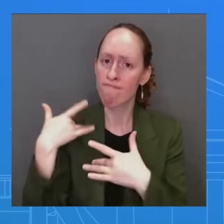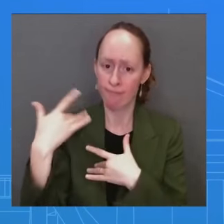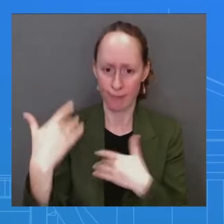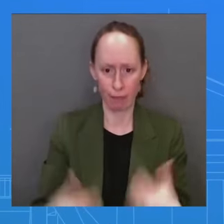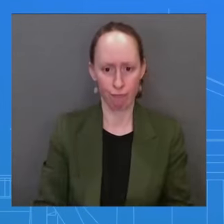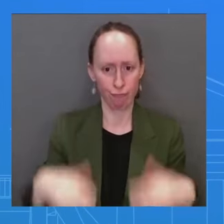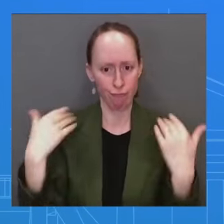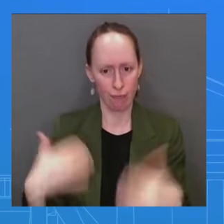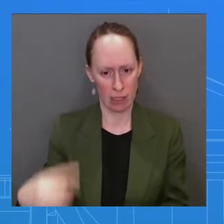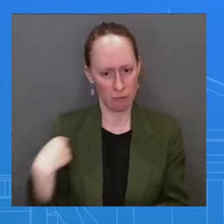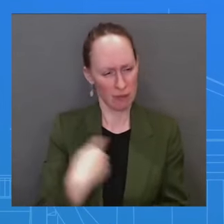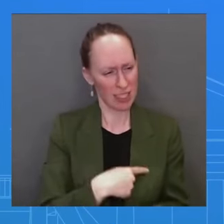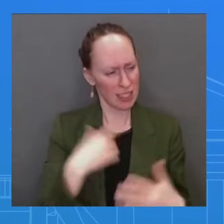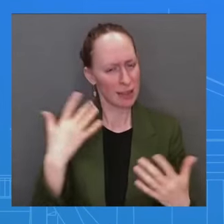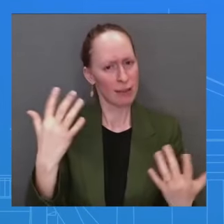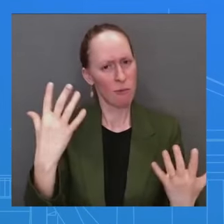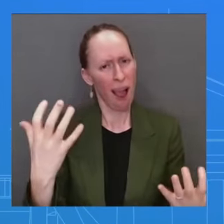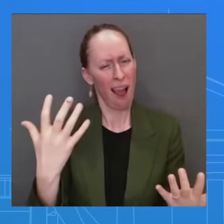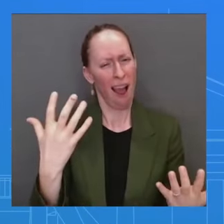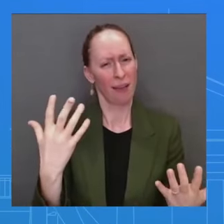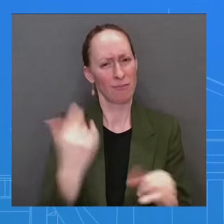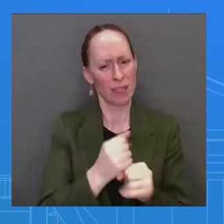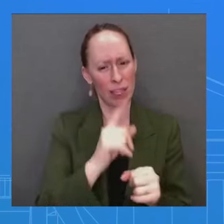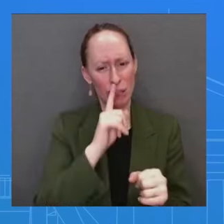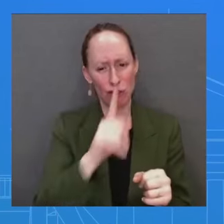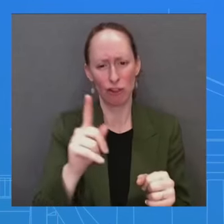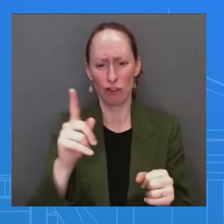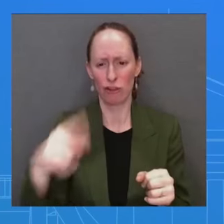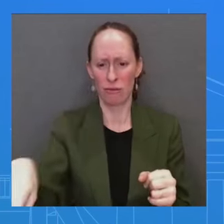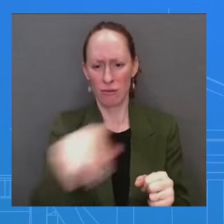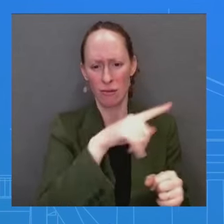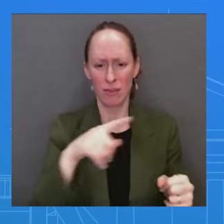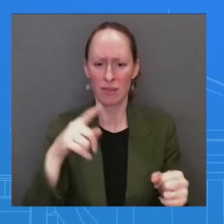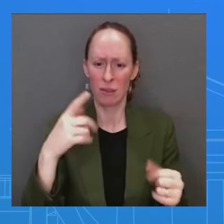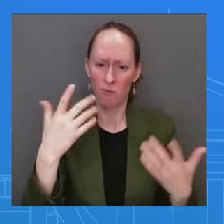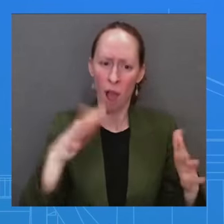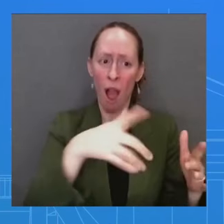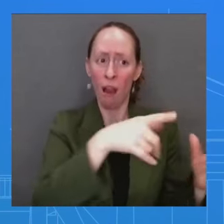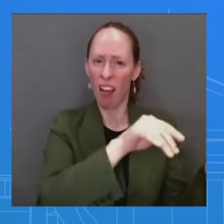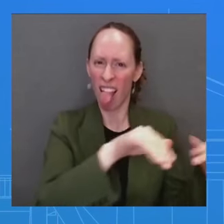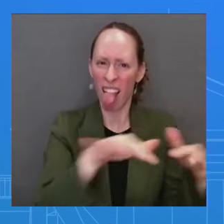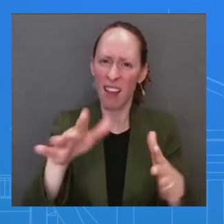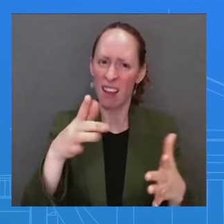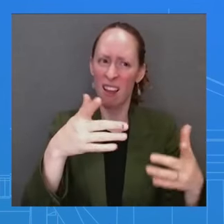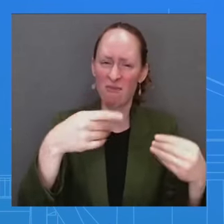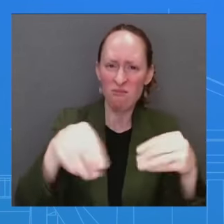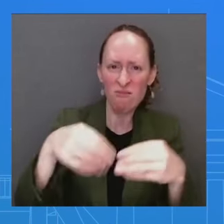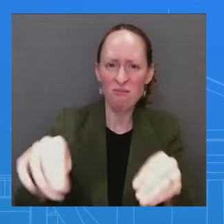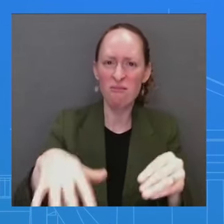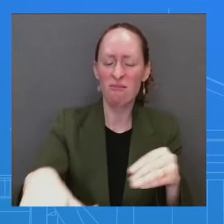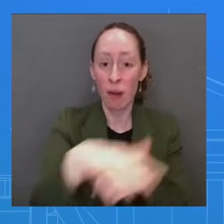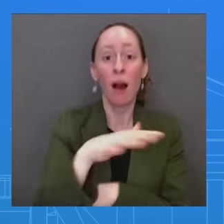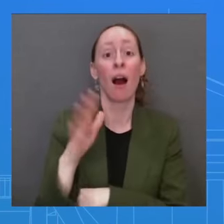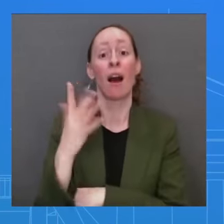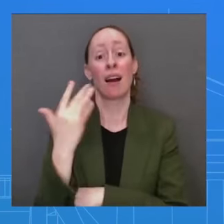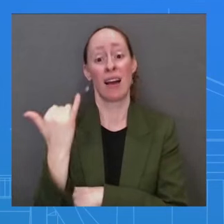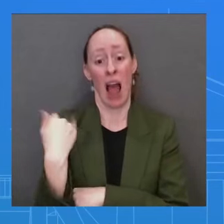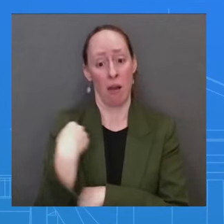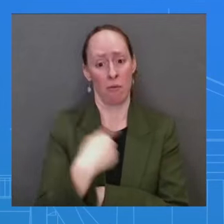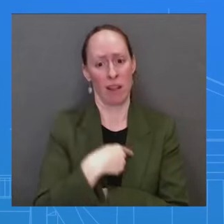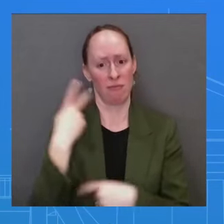fentanyl, we don't want that to go into our communities. And so, look, that relationship, you've seen the president meet with President Xi